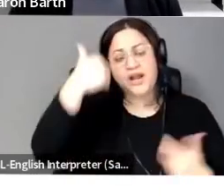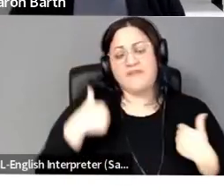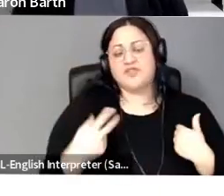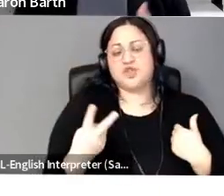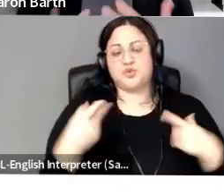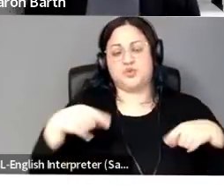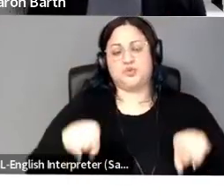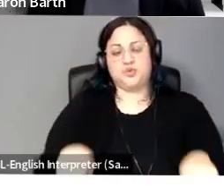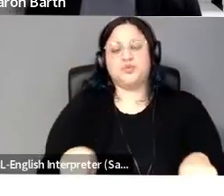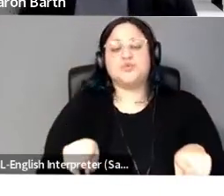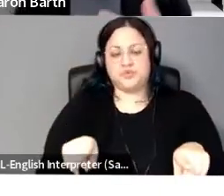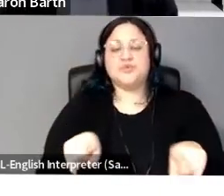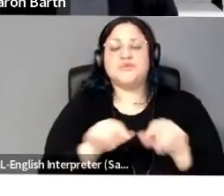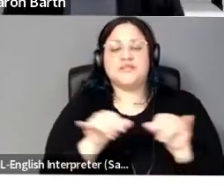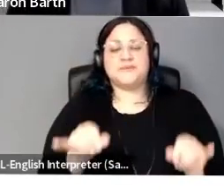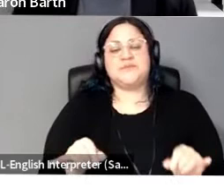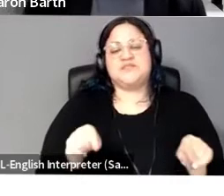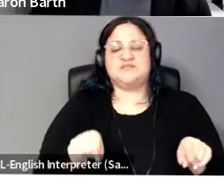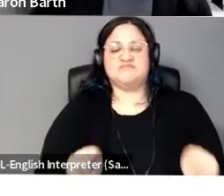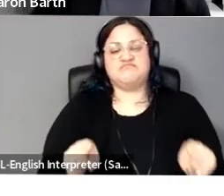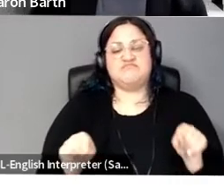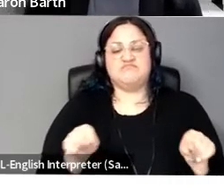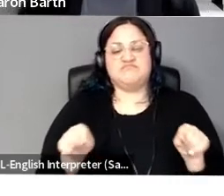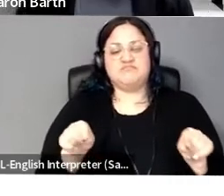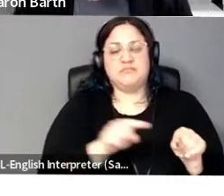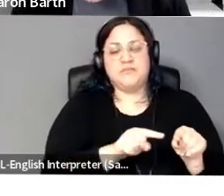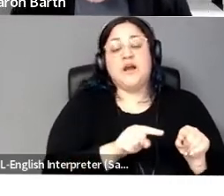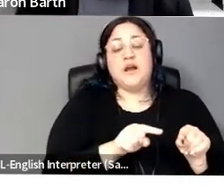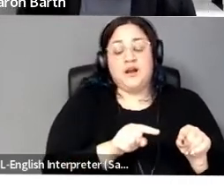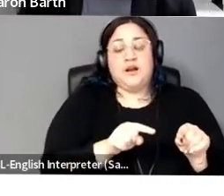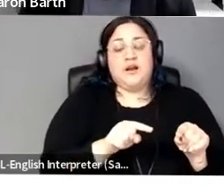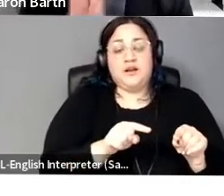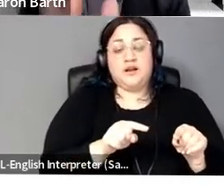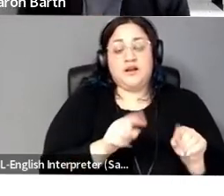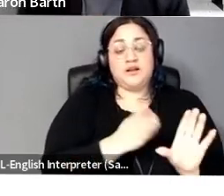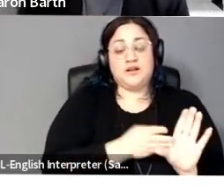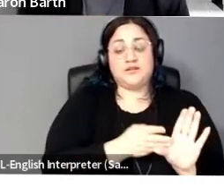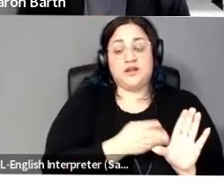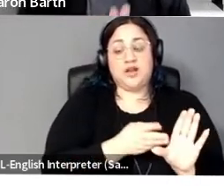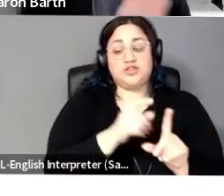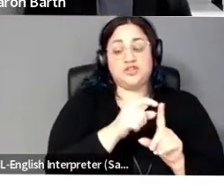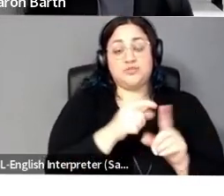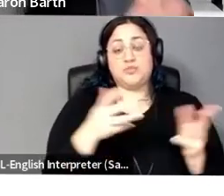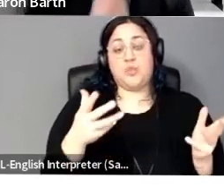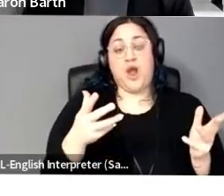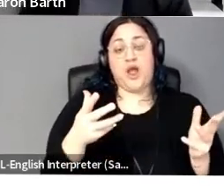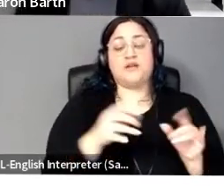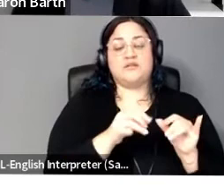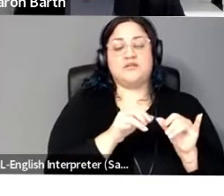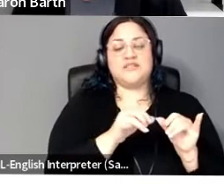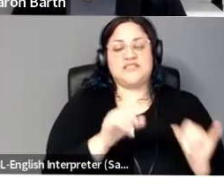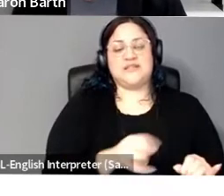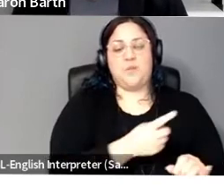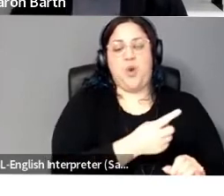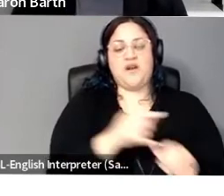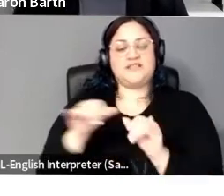unimaginatively termed or called in the psychological literature, system 1 and system